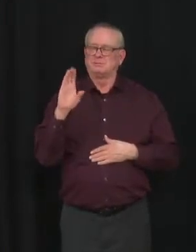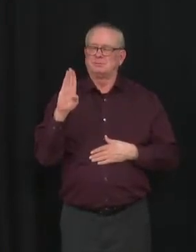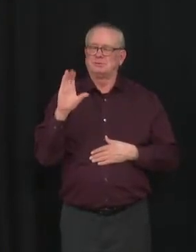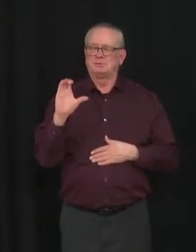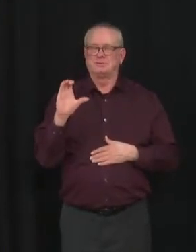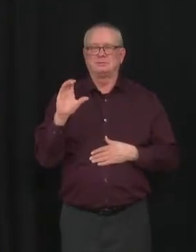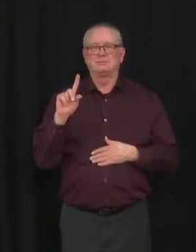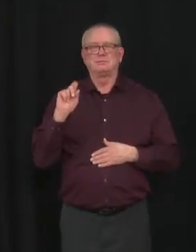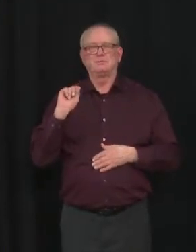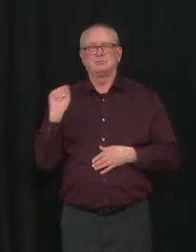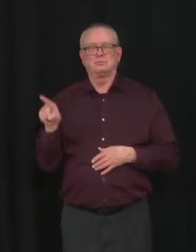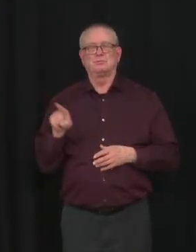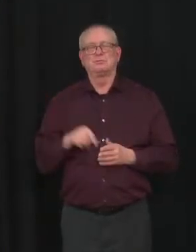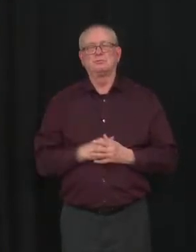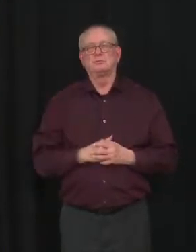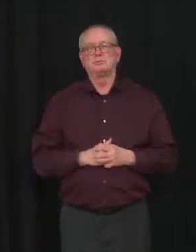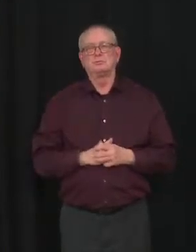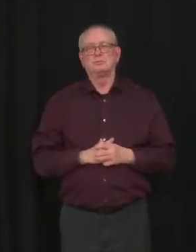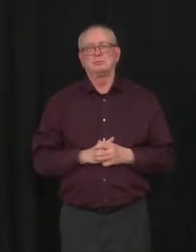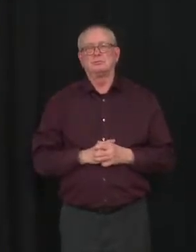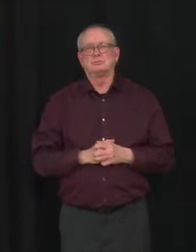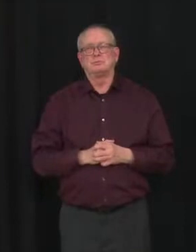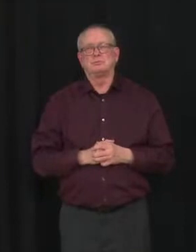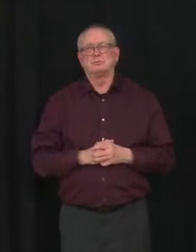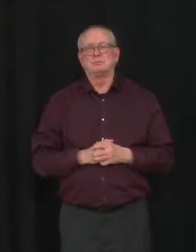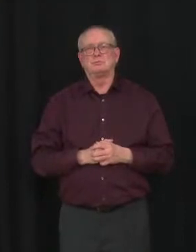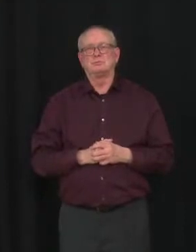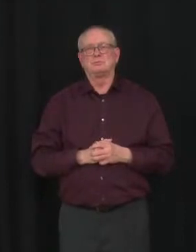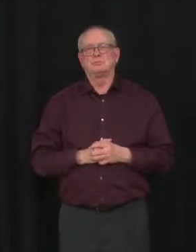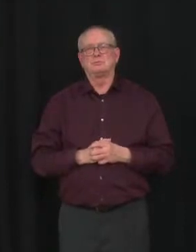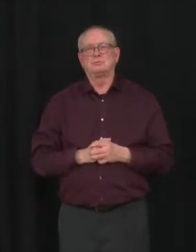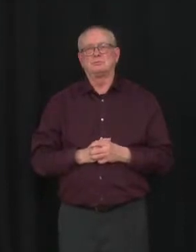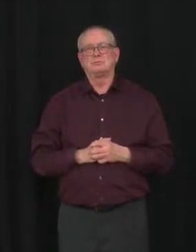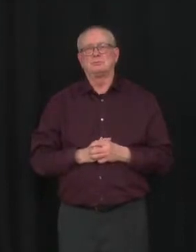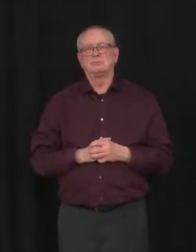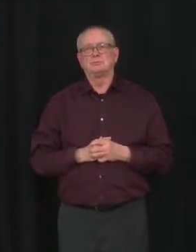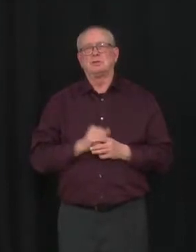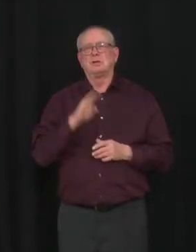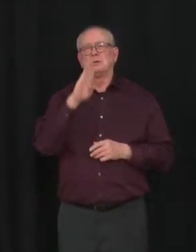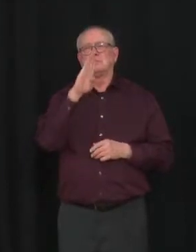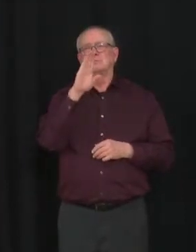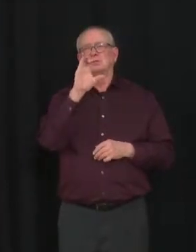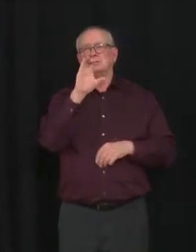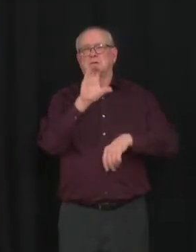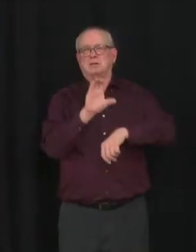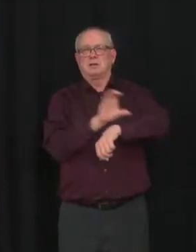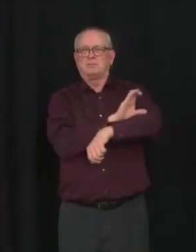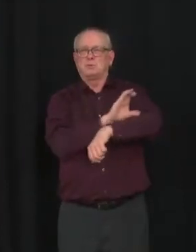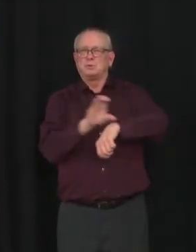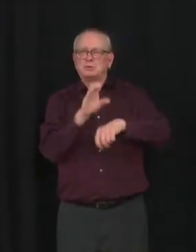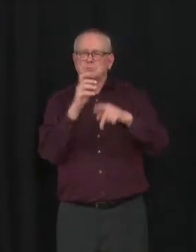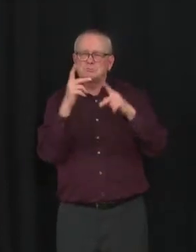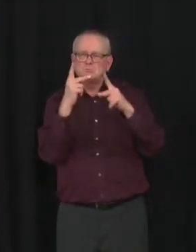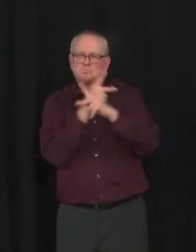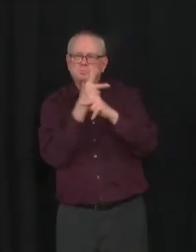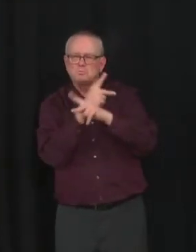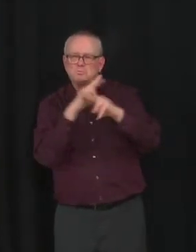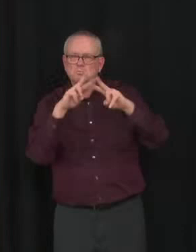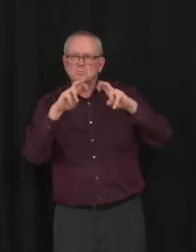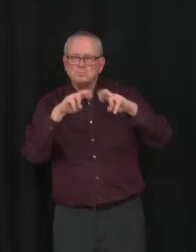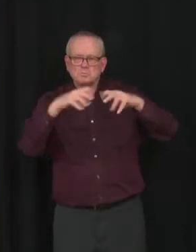Hi there. Thanks for taking my question. New modeling from the BC Modeling Group suggests that daily case counts in Alberta could surpass